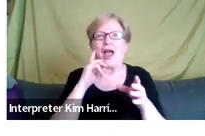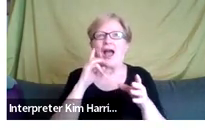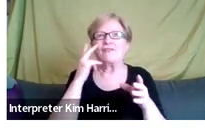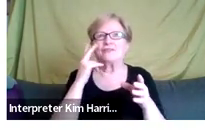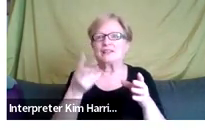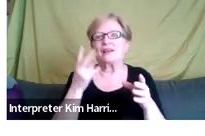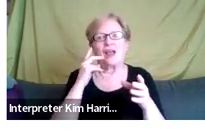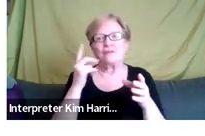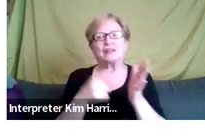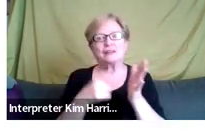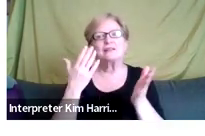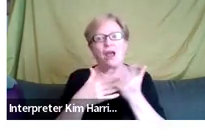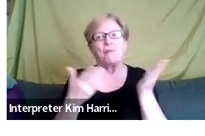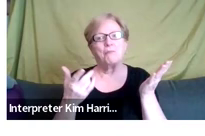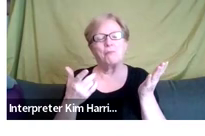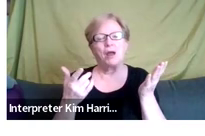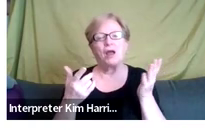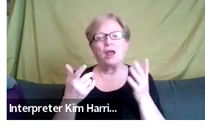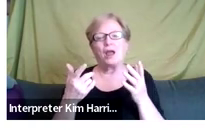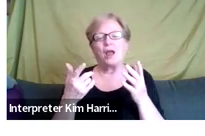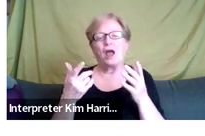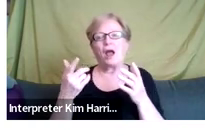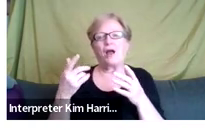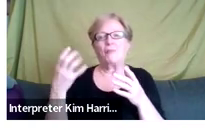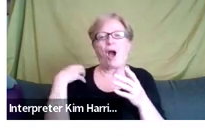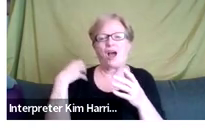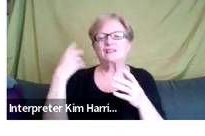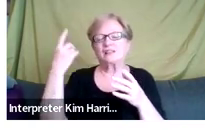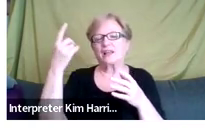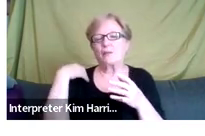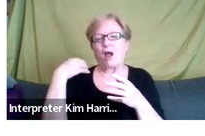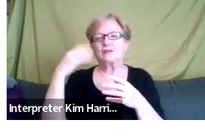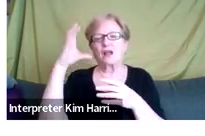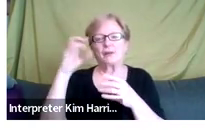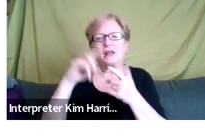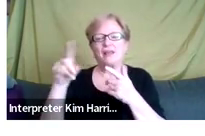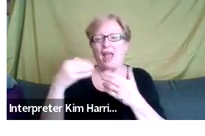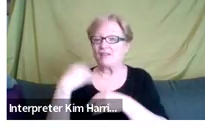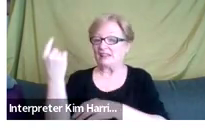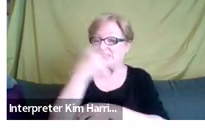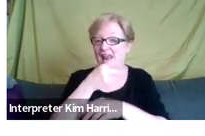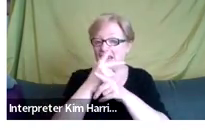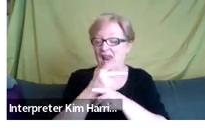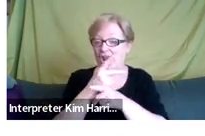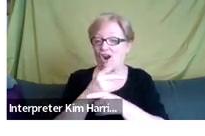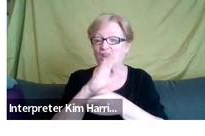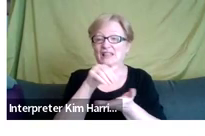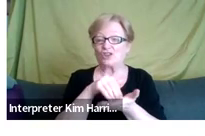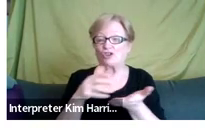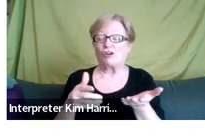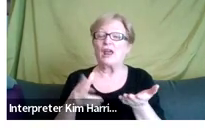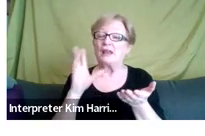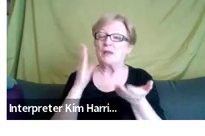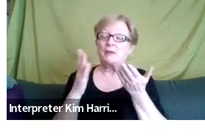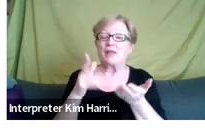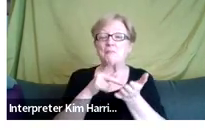some employers have like a daycare center, or, you know, they may pay